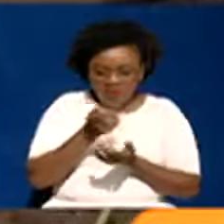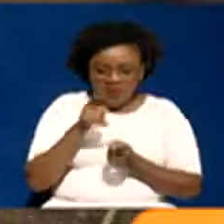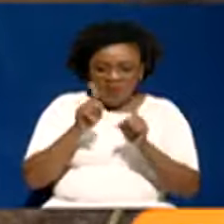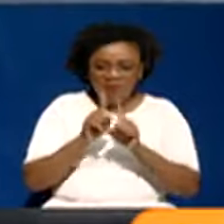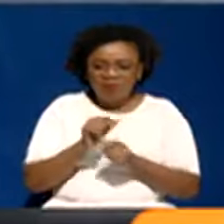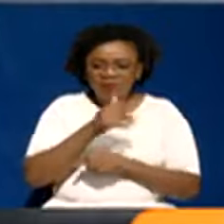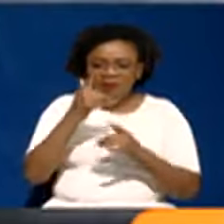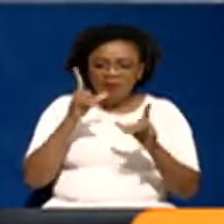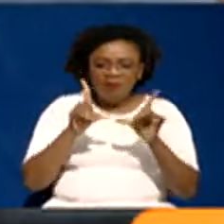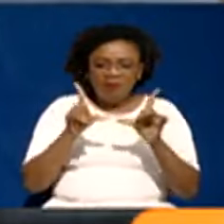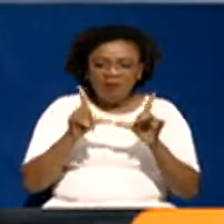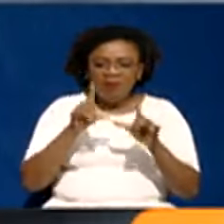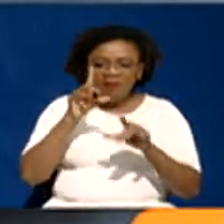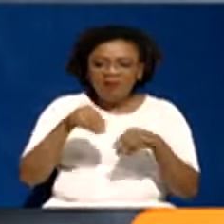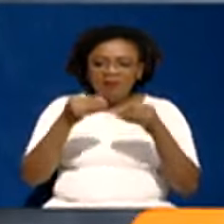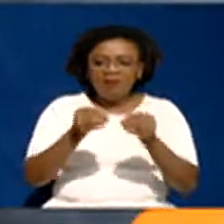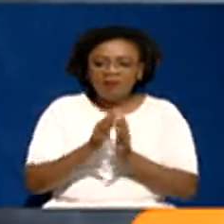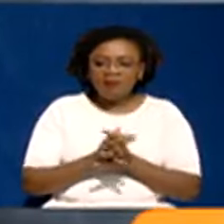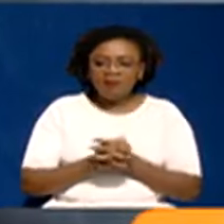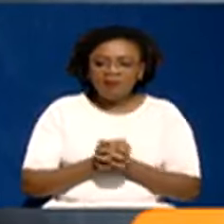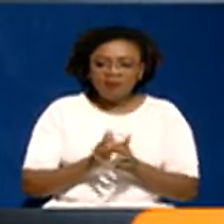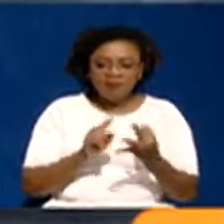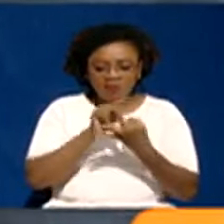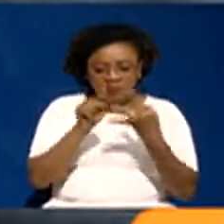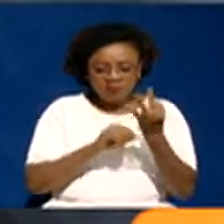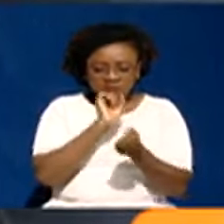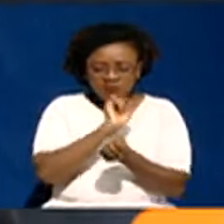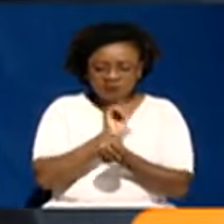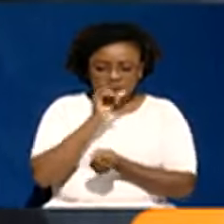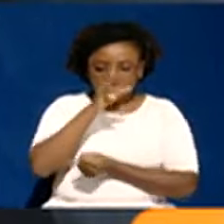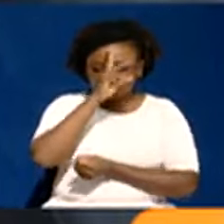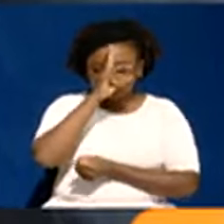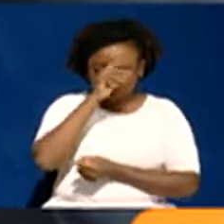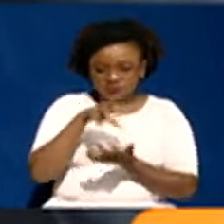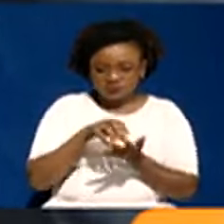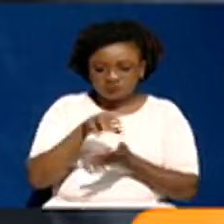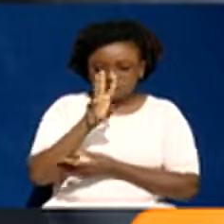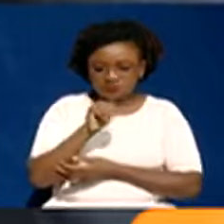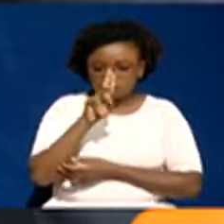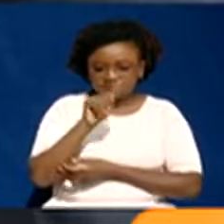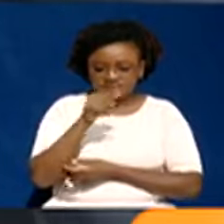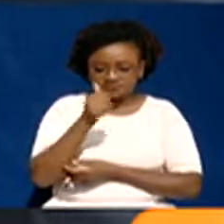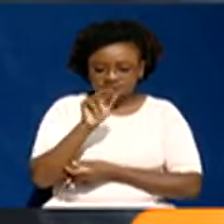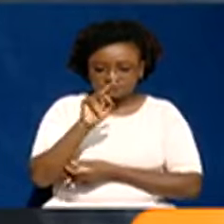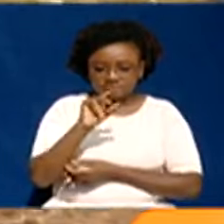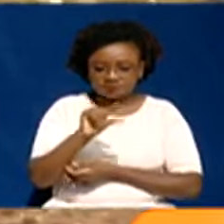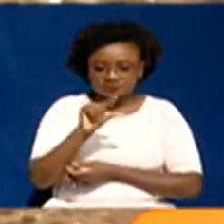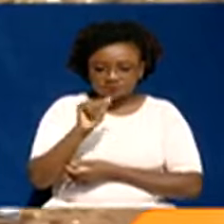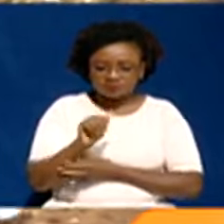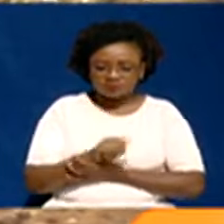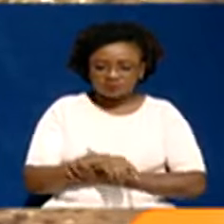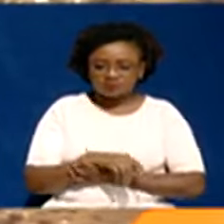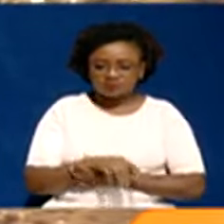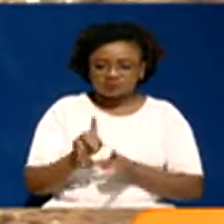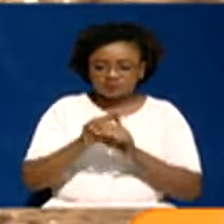issued to Africa Diatomite Industries. The three have been detained at the Modhaiga police station pending arraignment. With the government